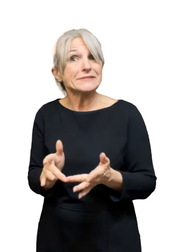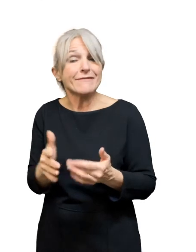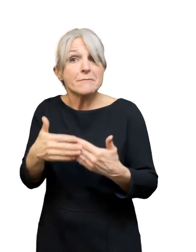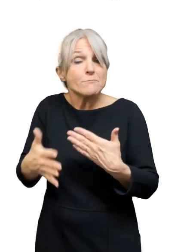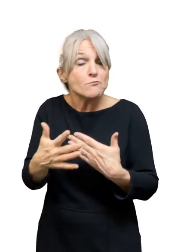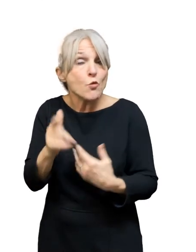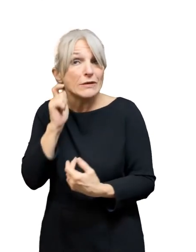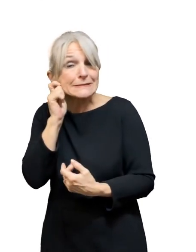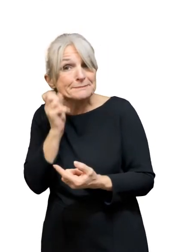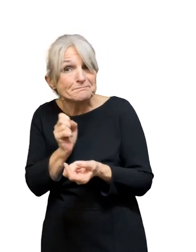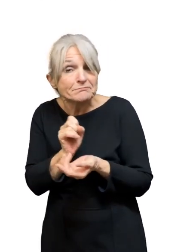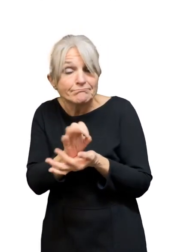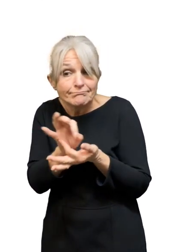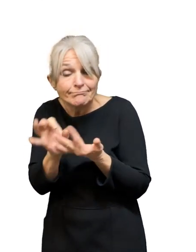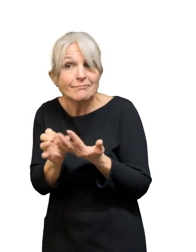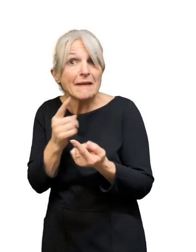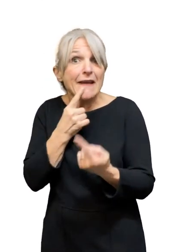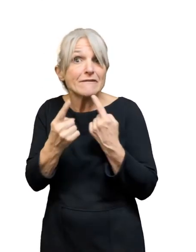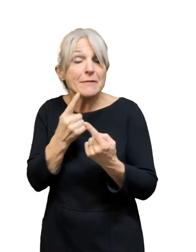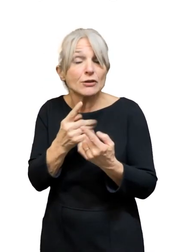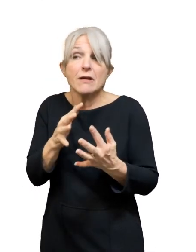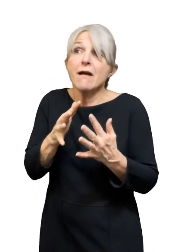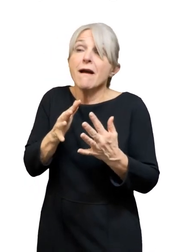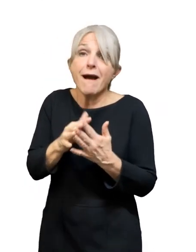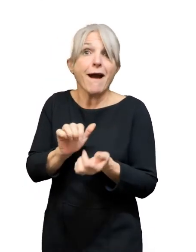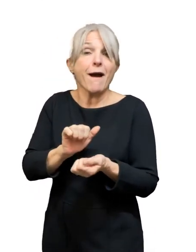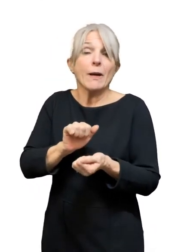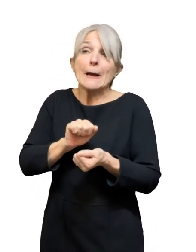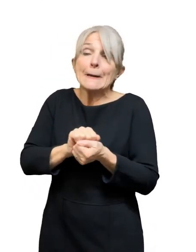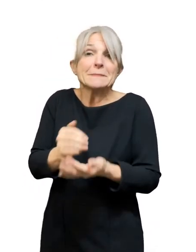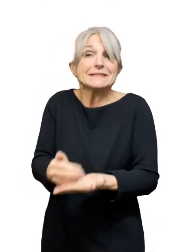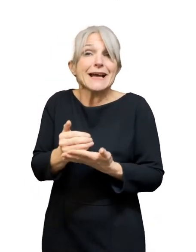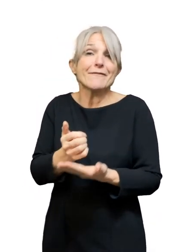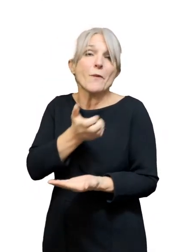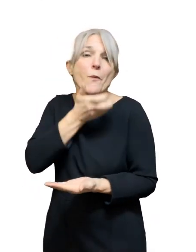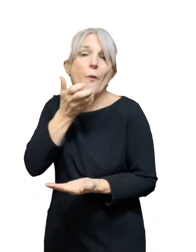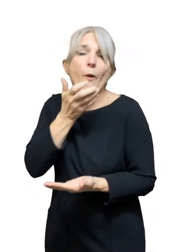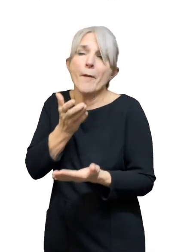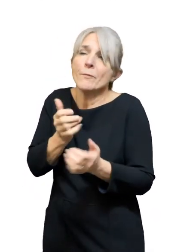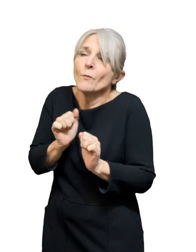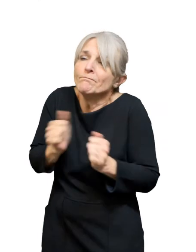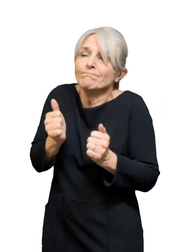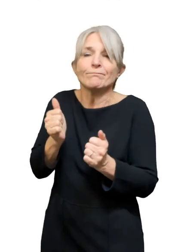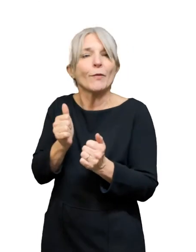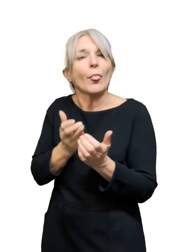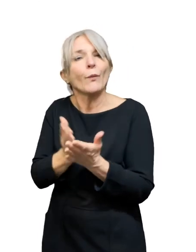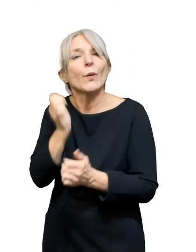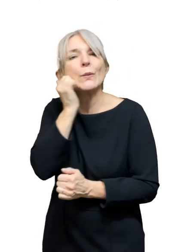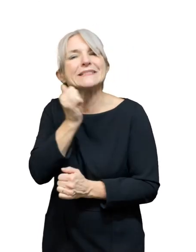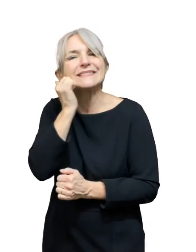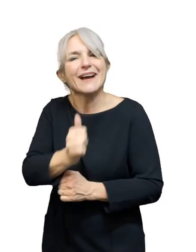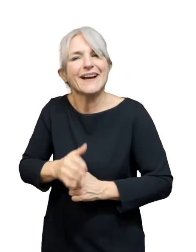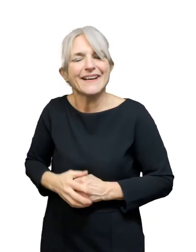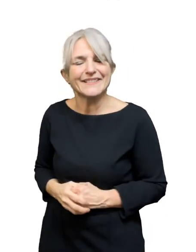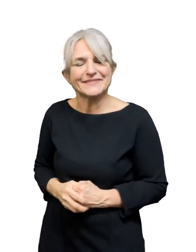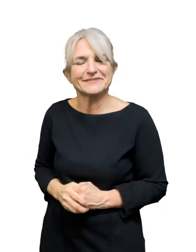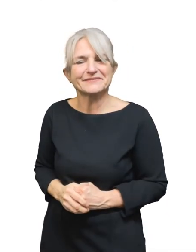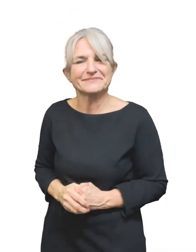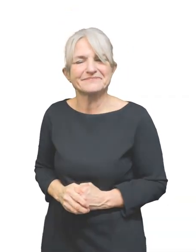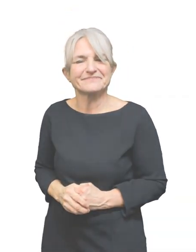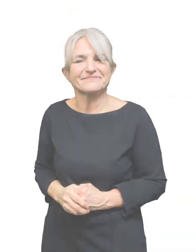online for more tips and information on how to stay safe, warm and well this winter. What